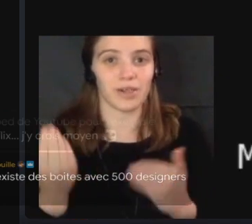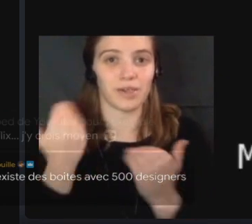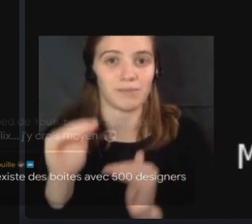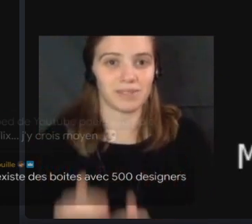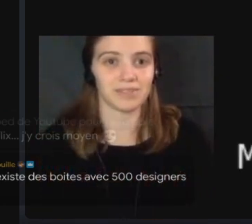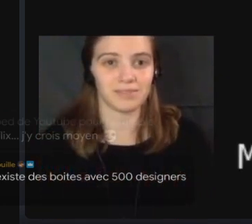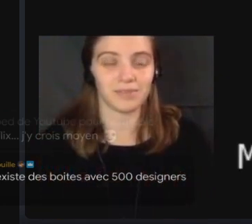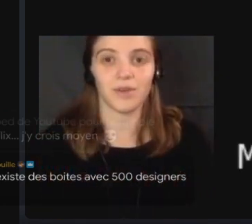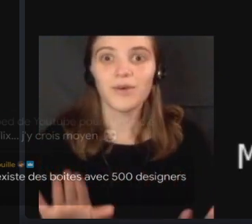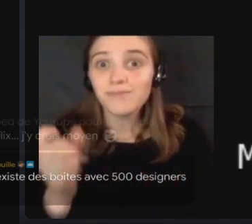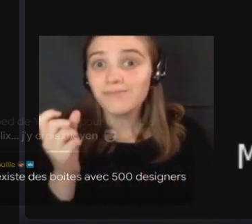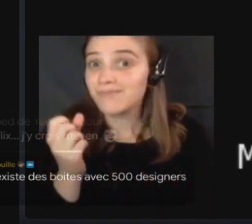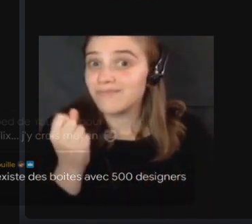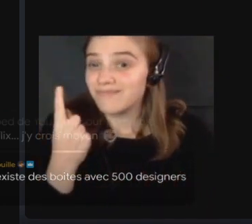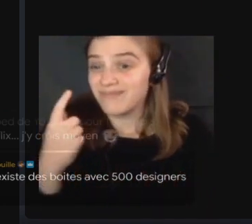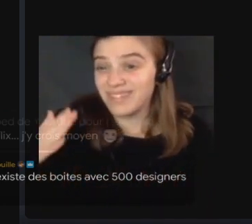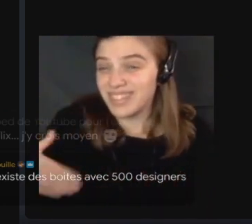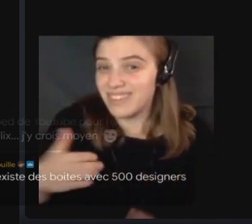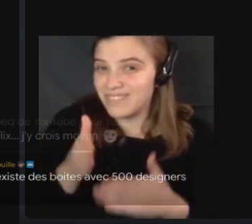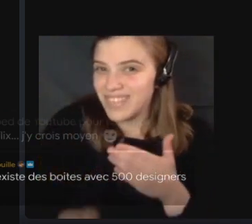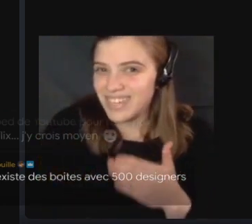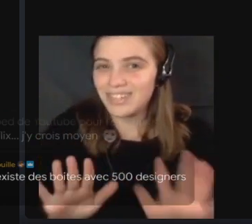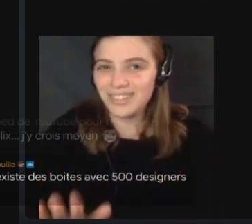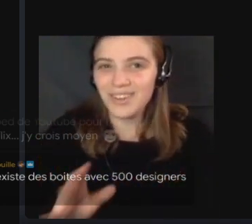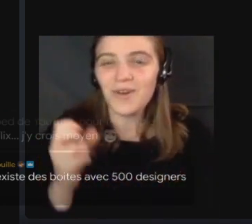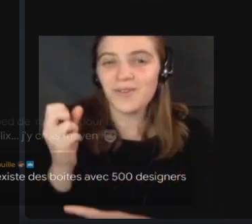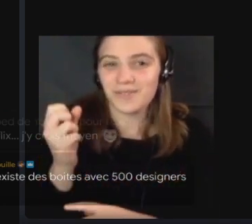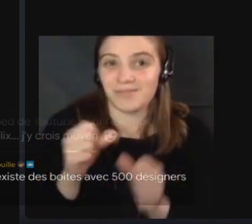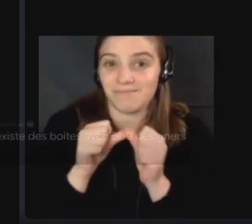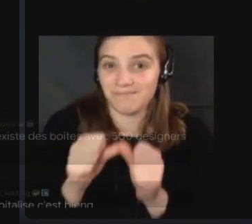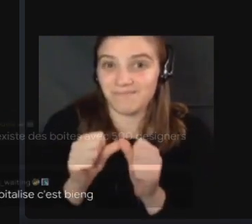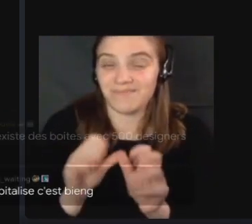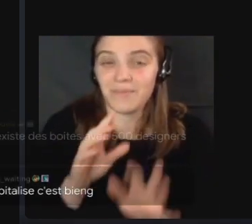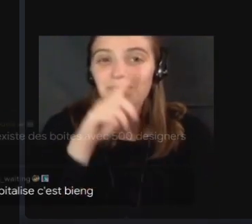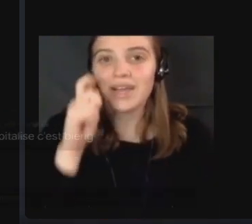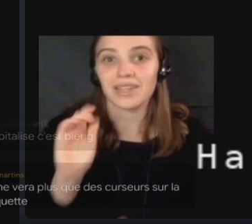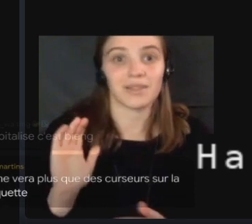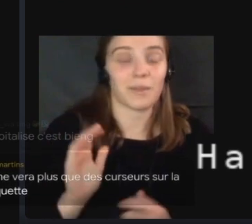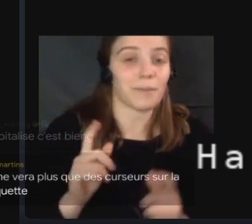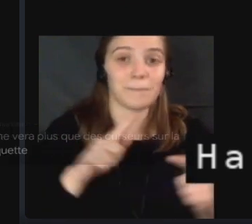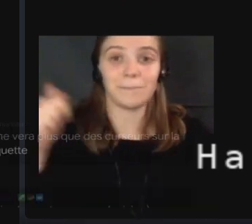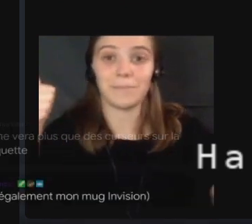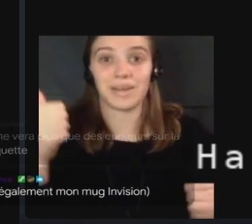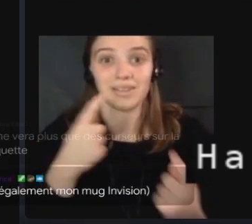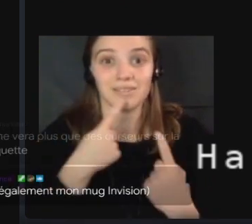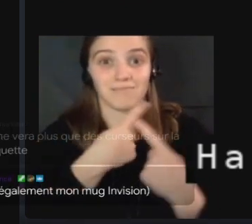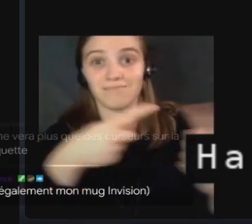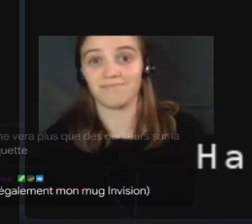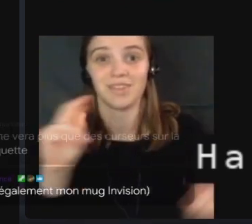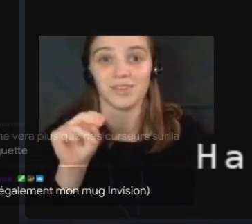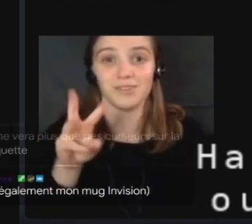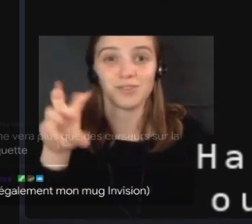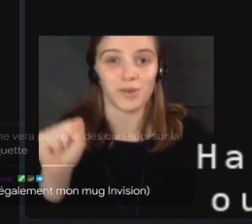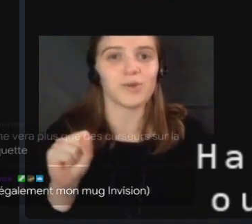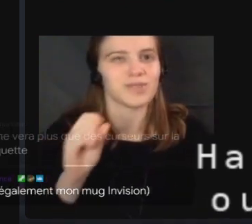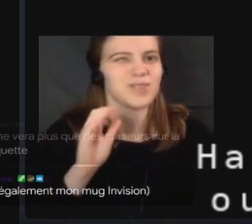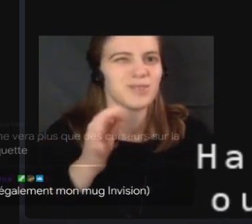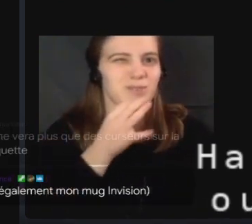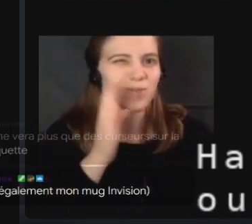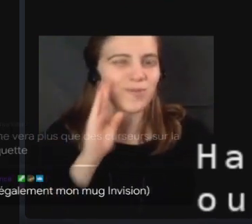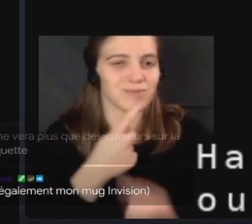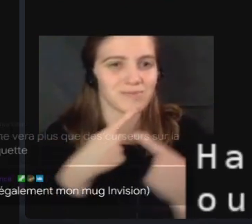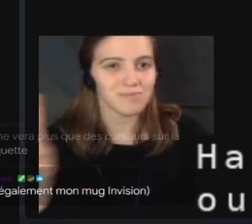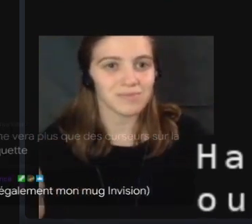we're not done yet. Hang in there because, in fact, our biggest news is still ahead. La biggest Today, news arrive! almost